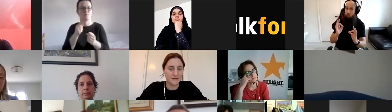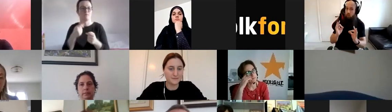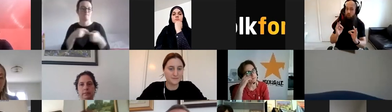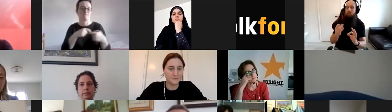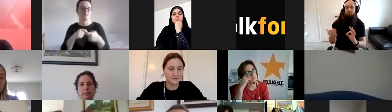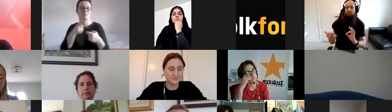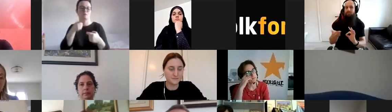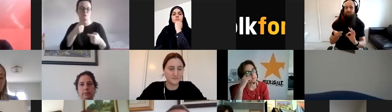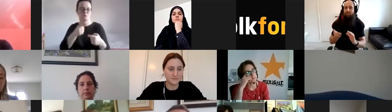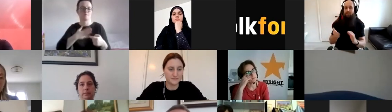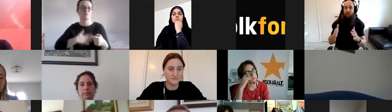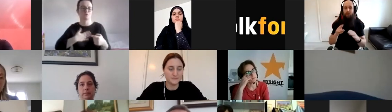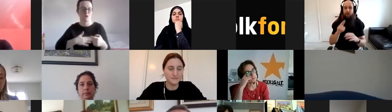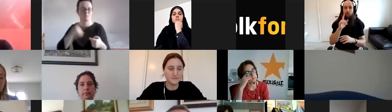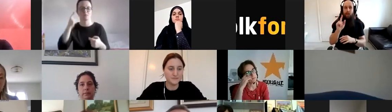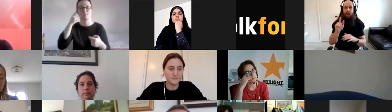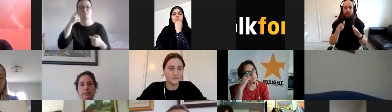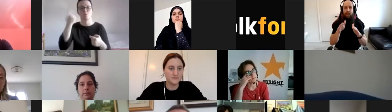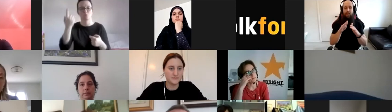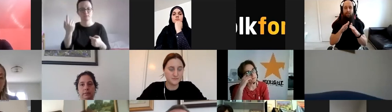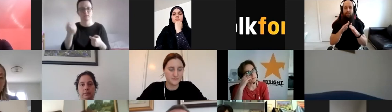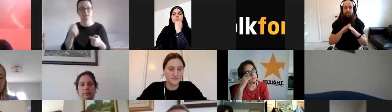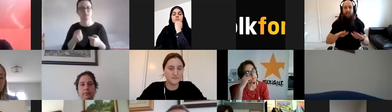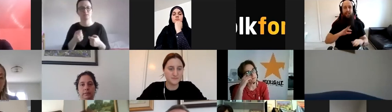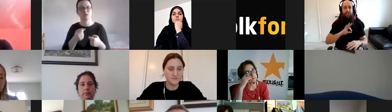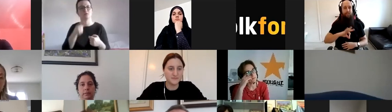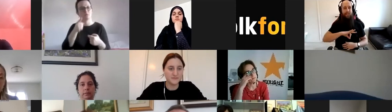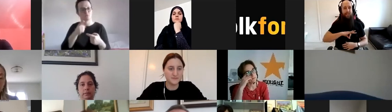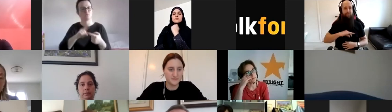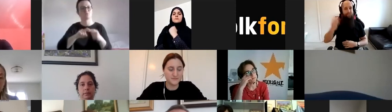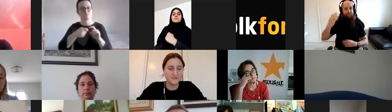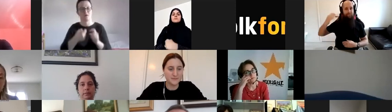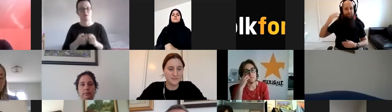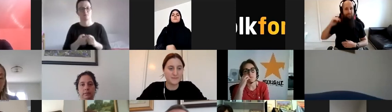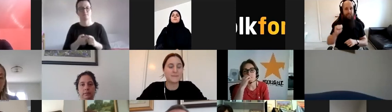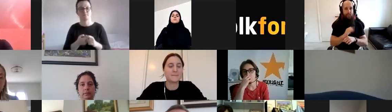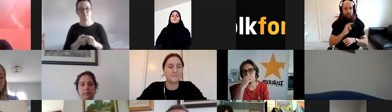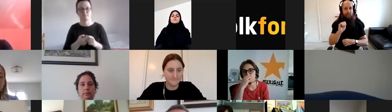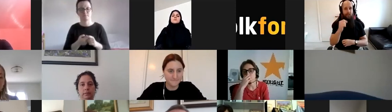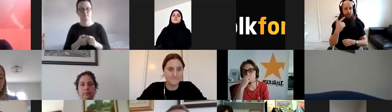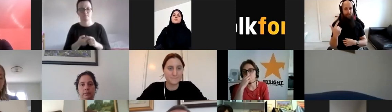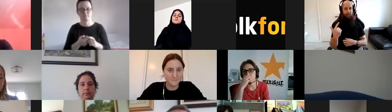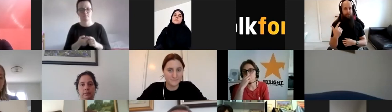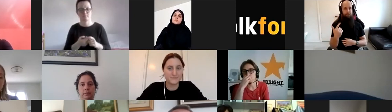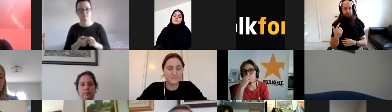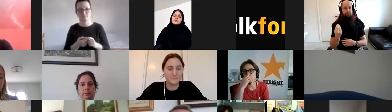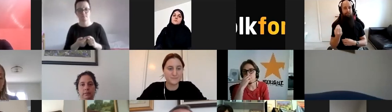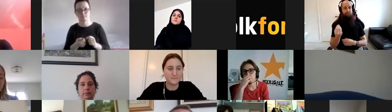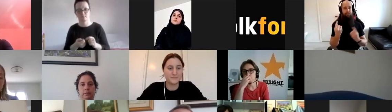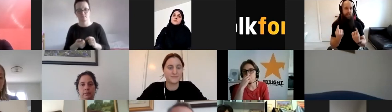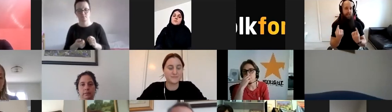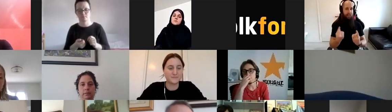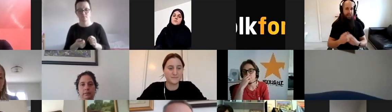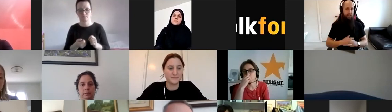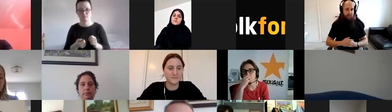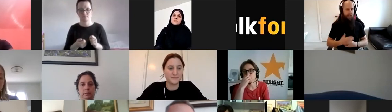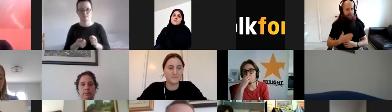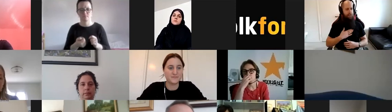in 1997, which is fantastic. So I just wanted to remind you of this fact.